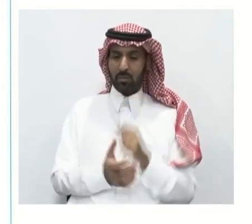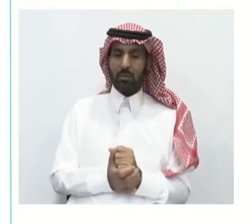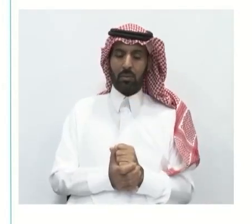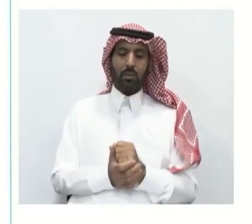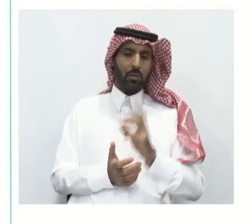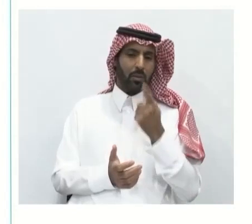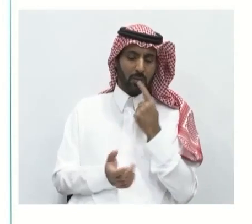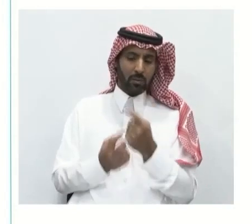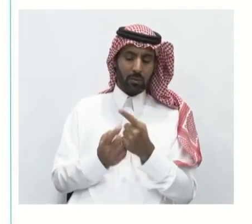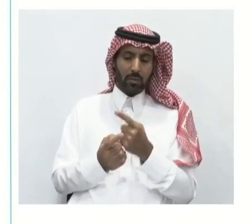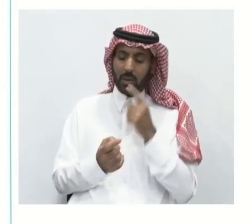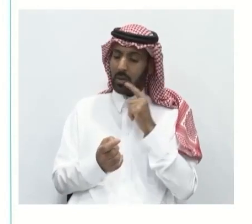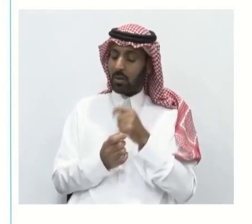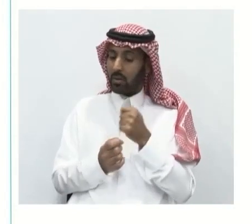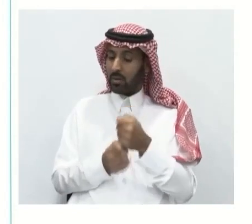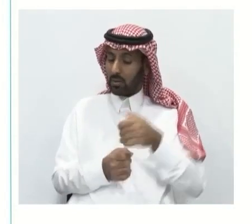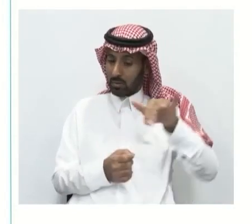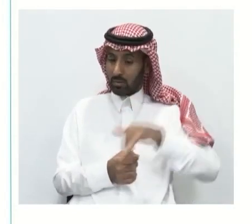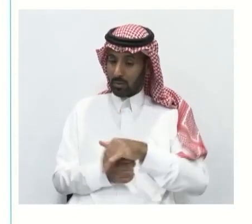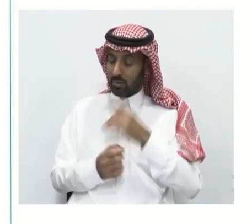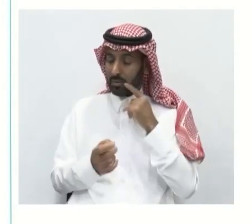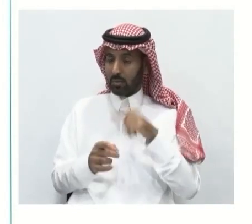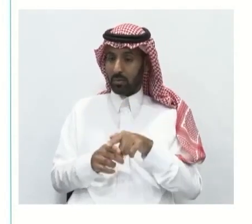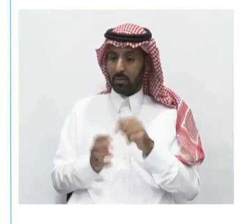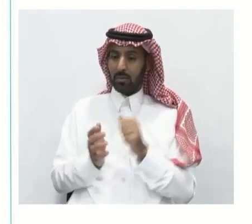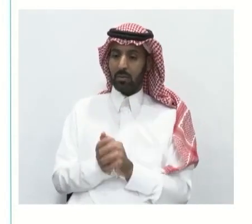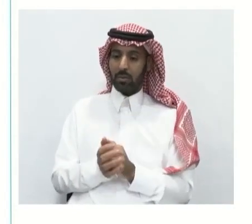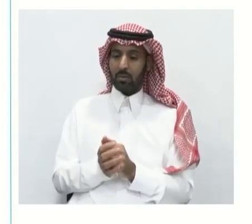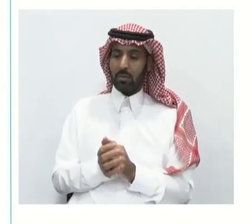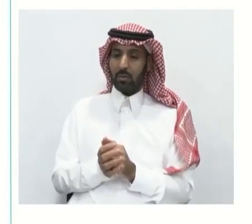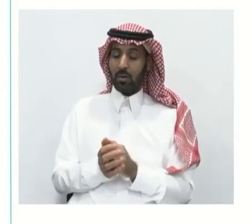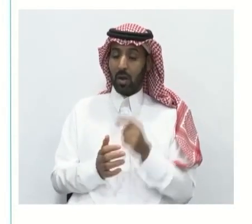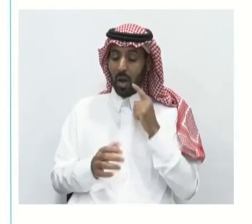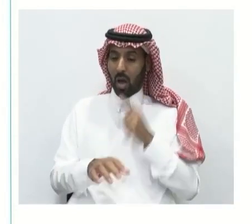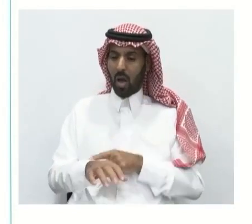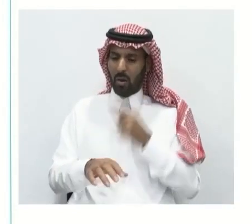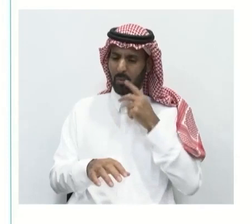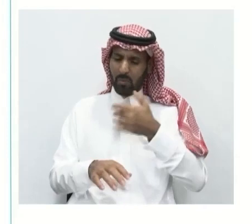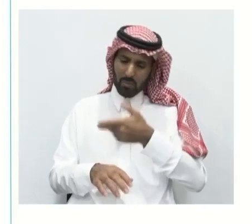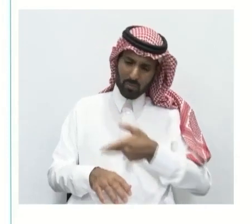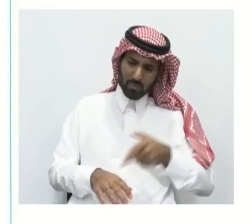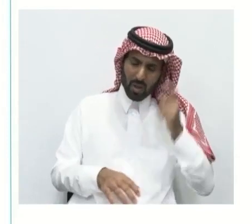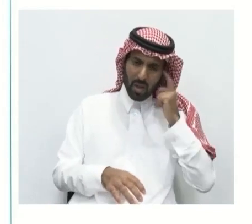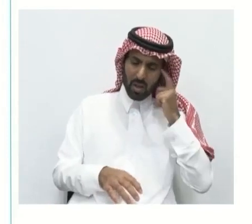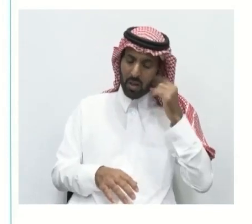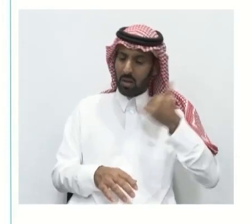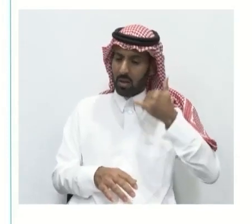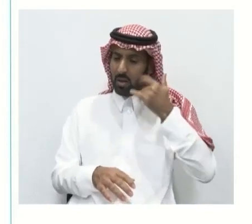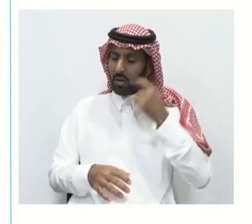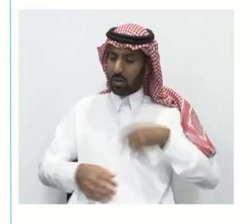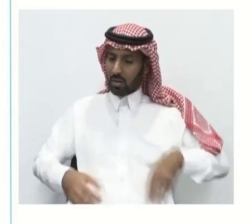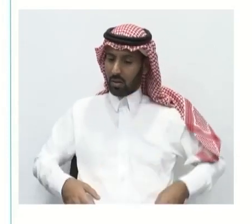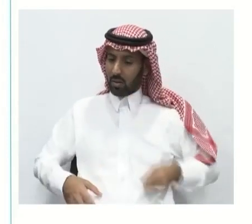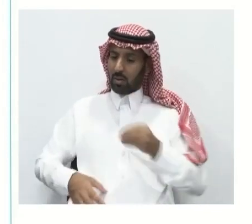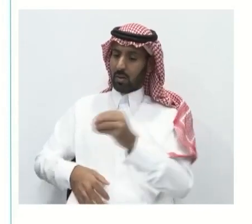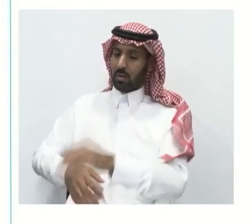Perhaps we should pay Mr. Jenner a visit, said Combs. Before leaving the bowling alley, Combs took his cell phone out of his pocket and